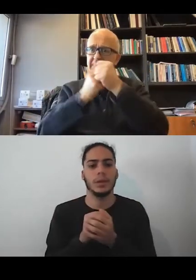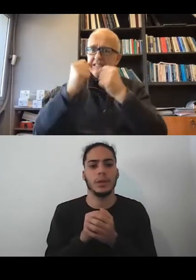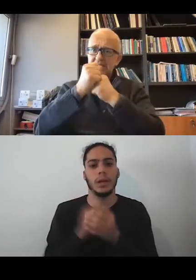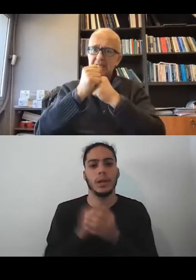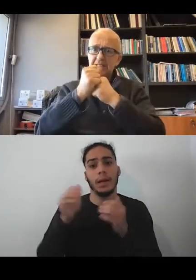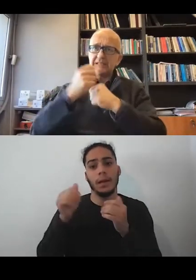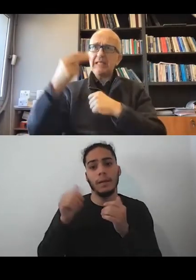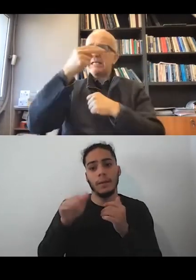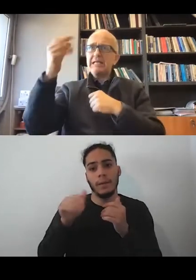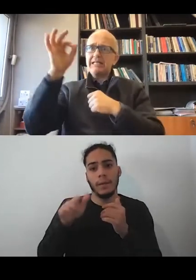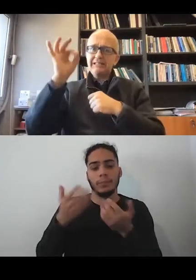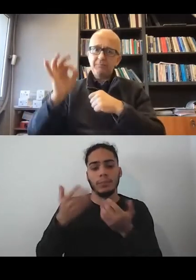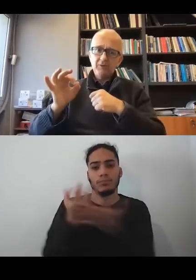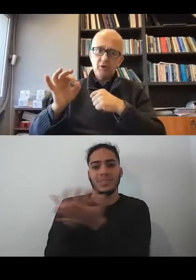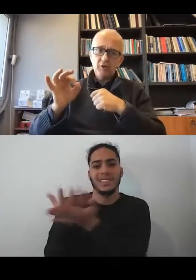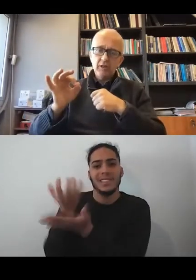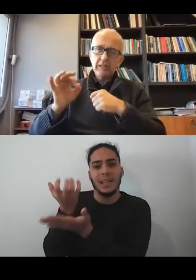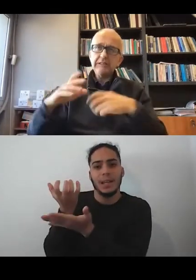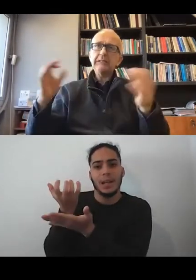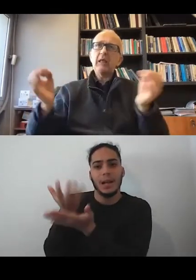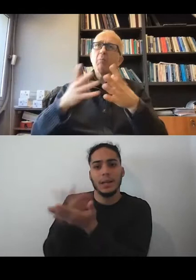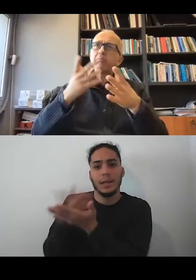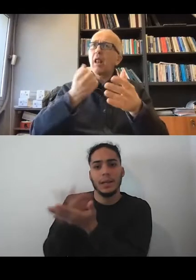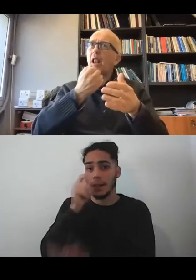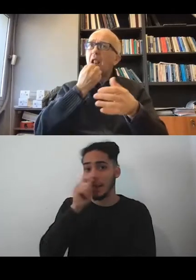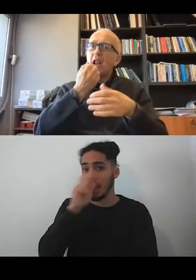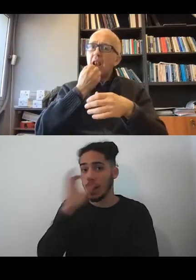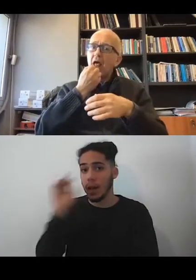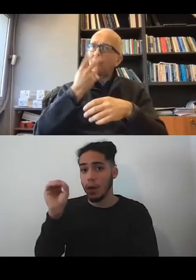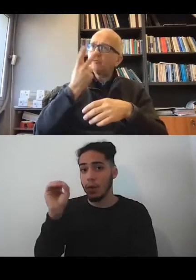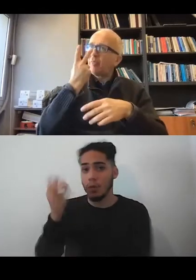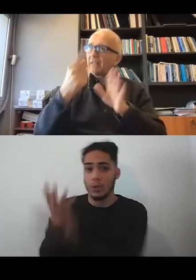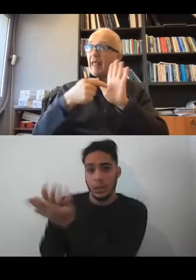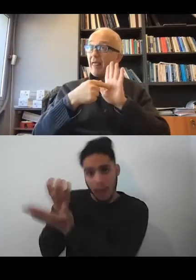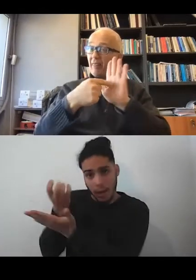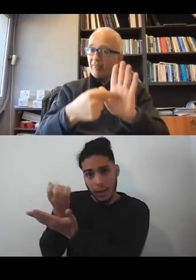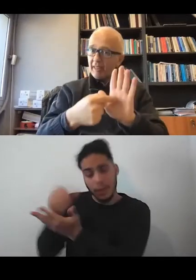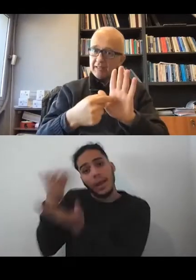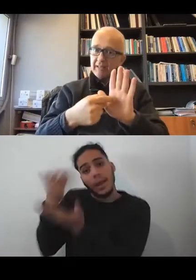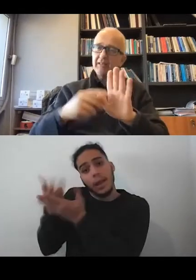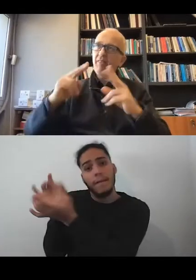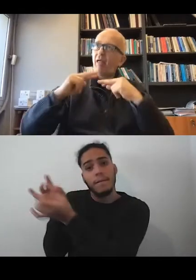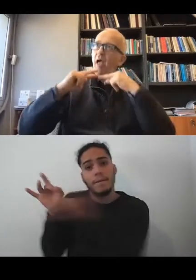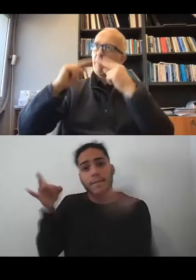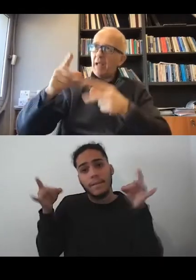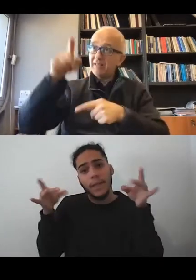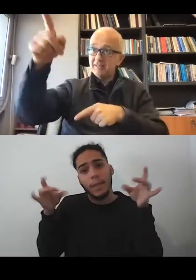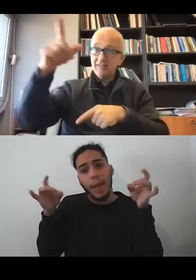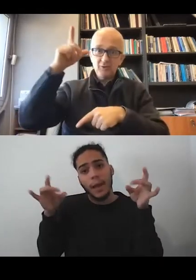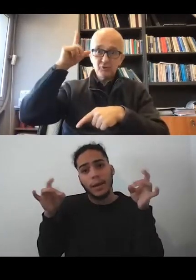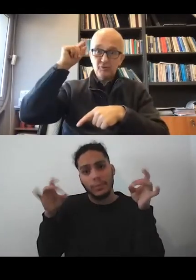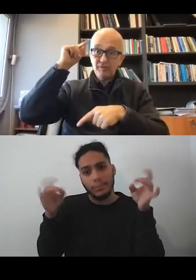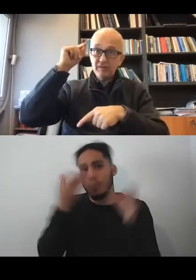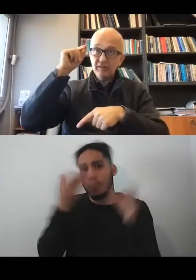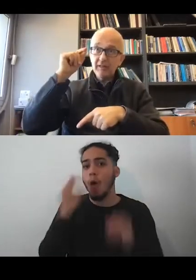highlight the errors and provide feedback to the students using the